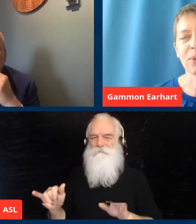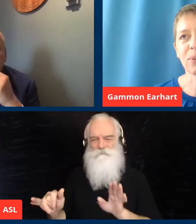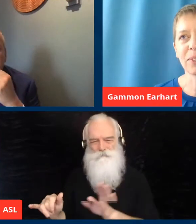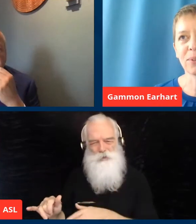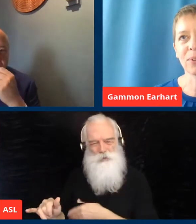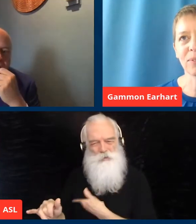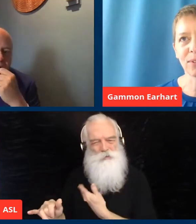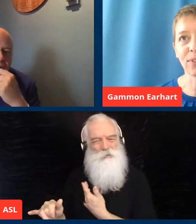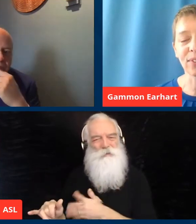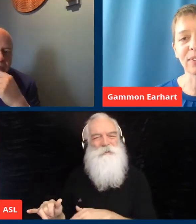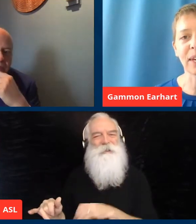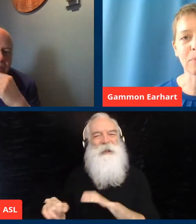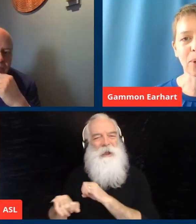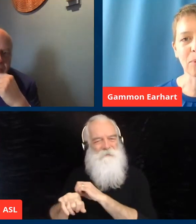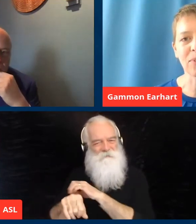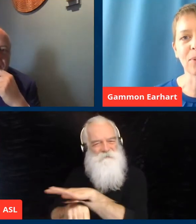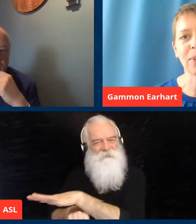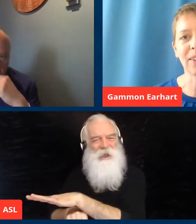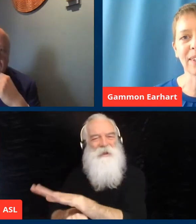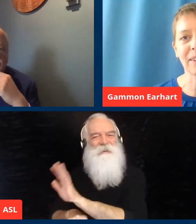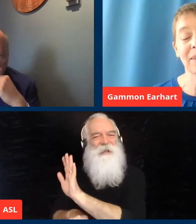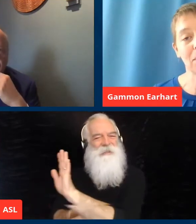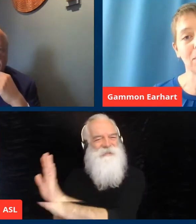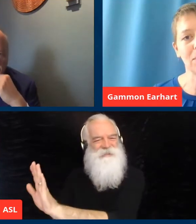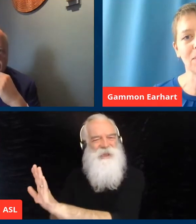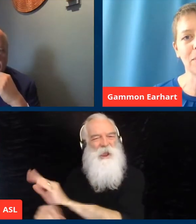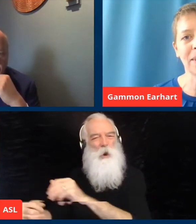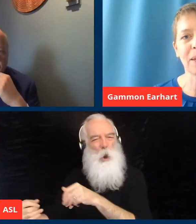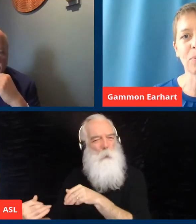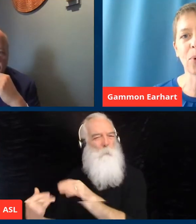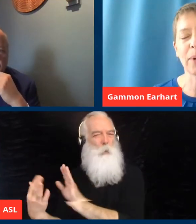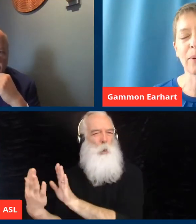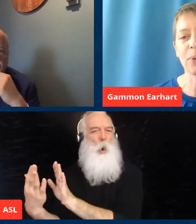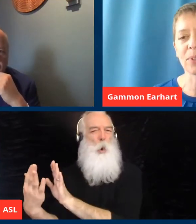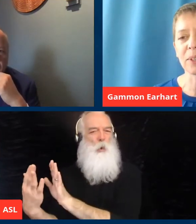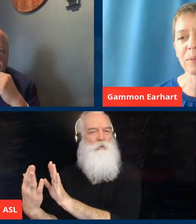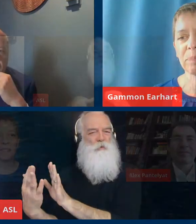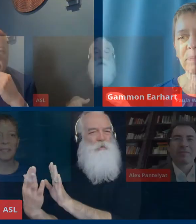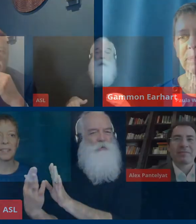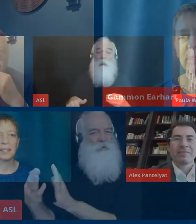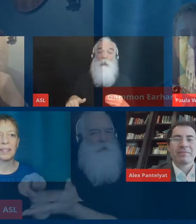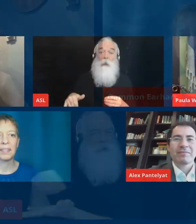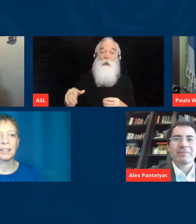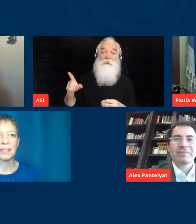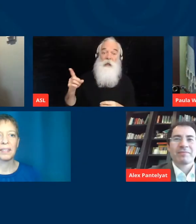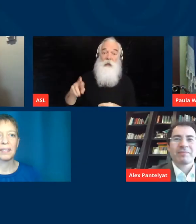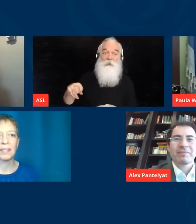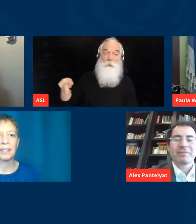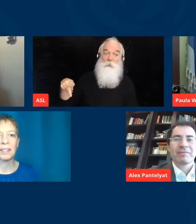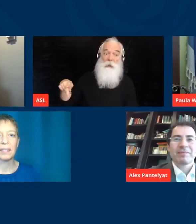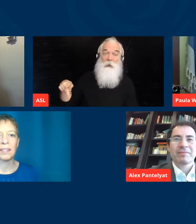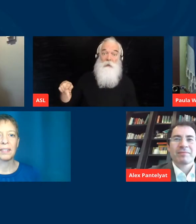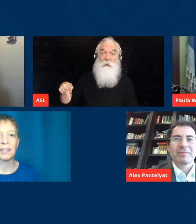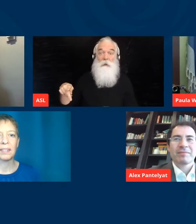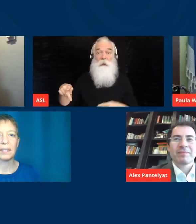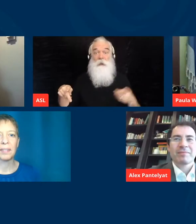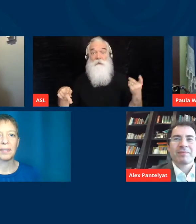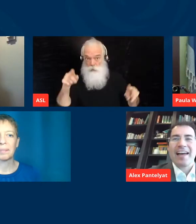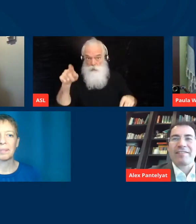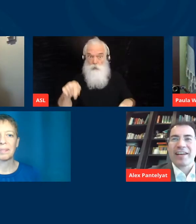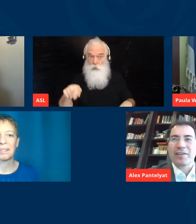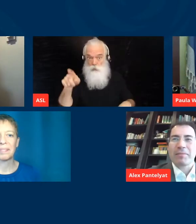So that was really sort of the first light bulb, if you will, that maybe we should be thinking more about music. Did you know each other before this